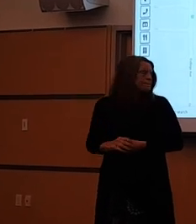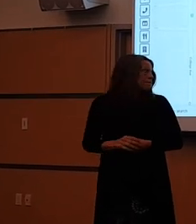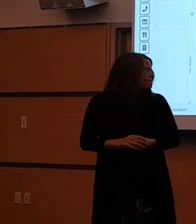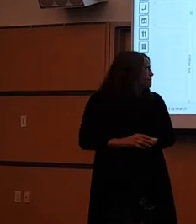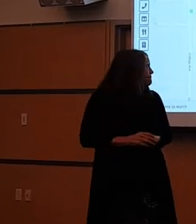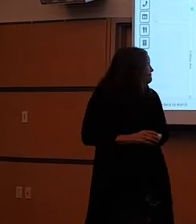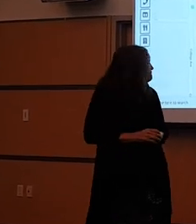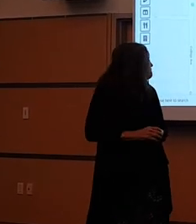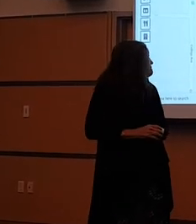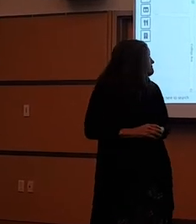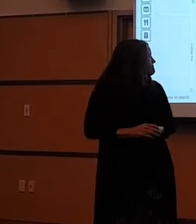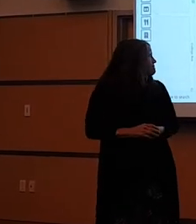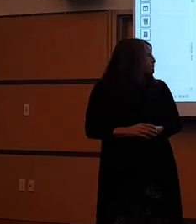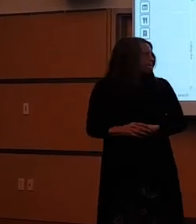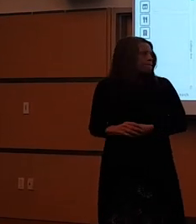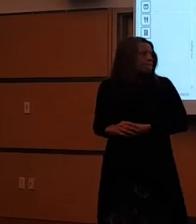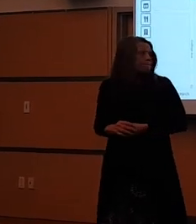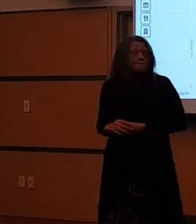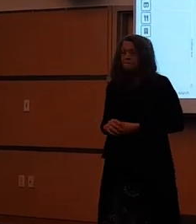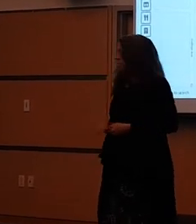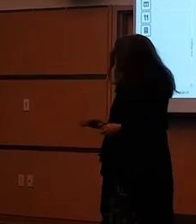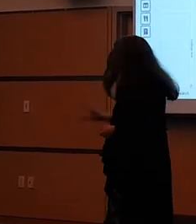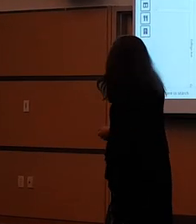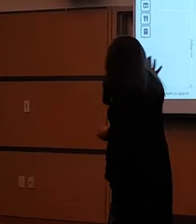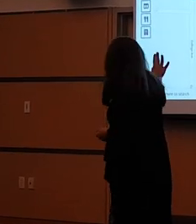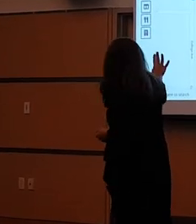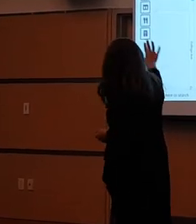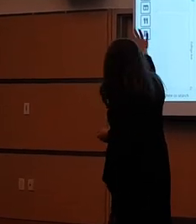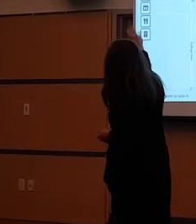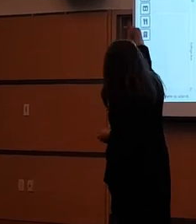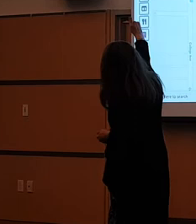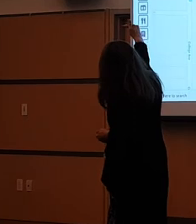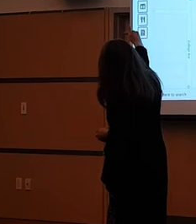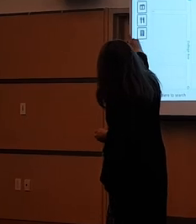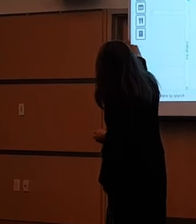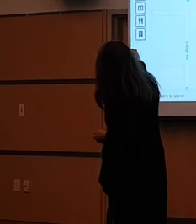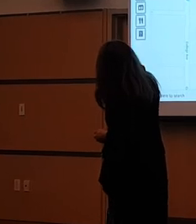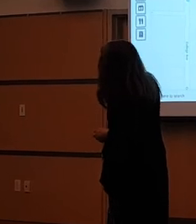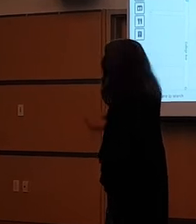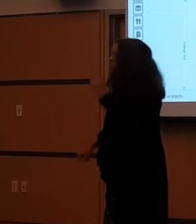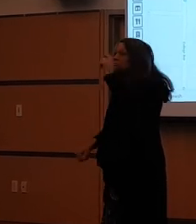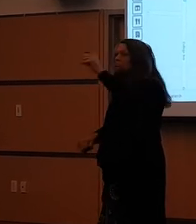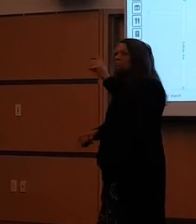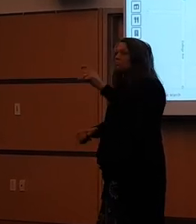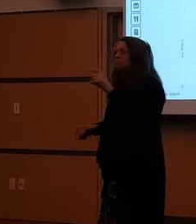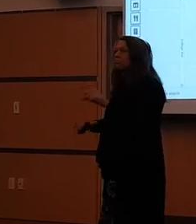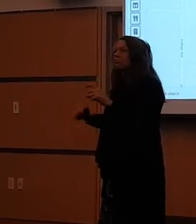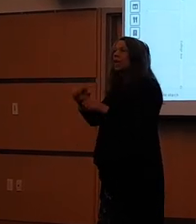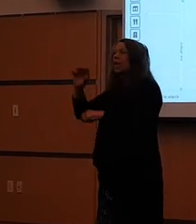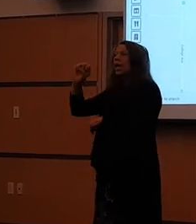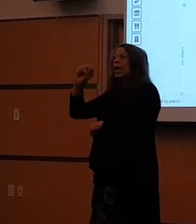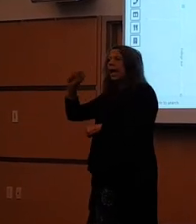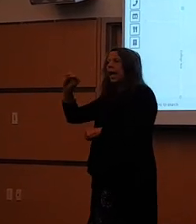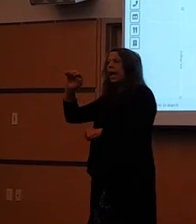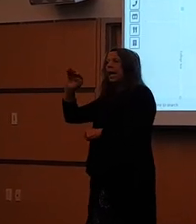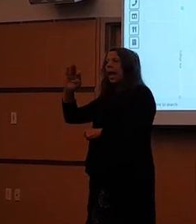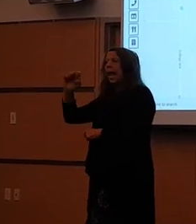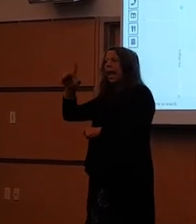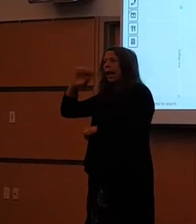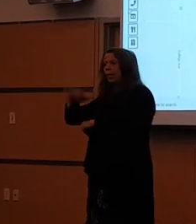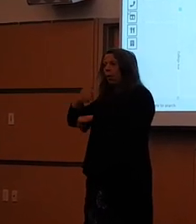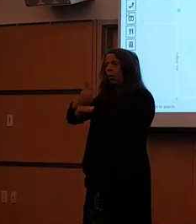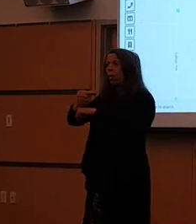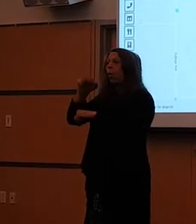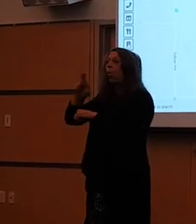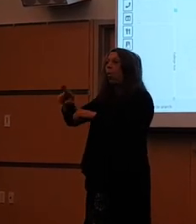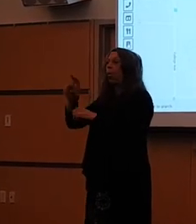On the left, you can see all the elements that we can start enabling or disabling. For example, if I